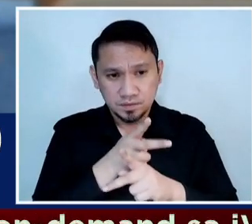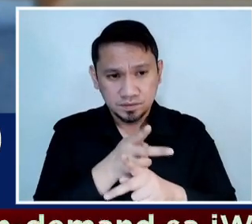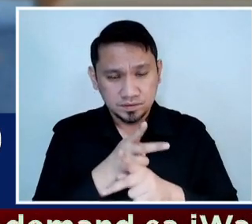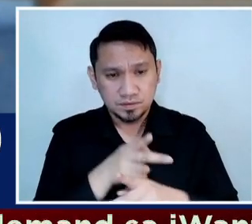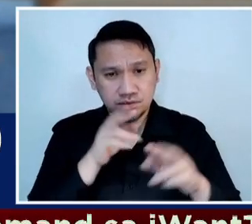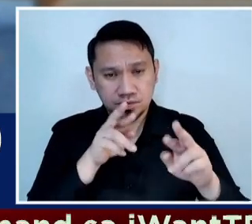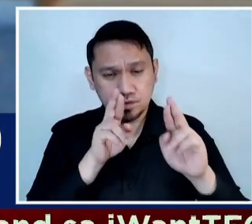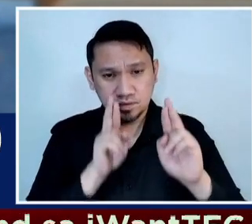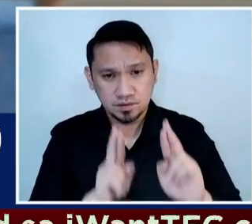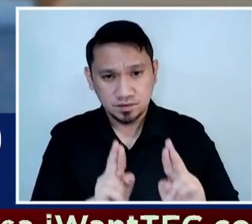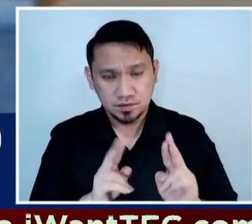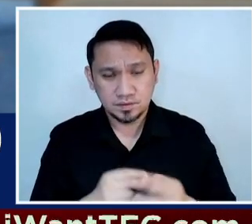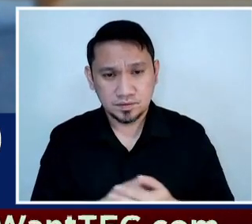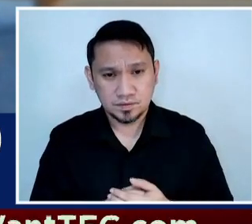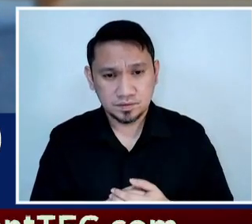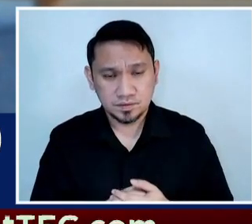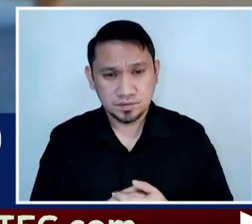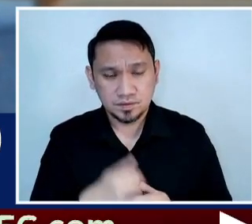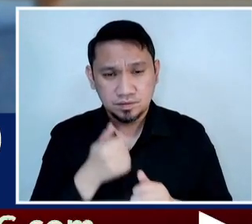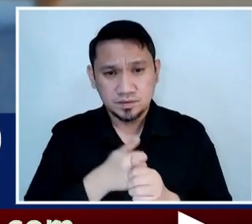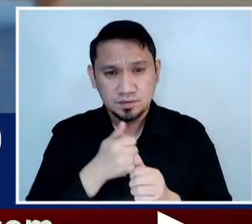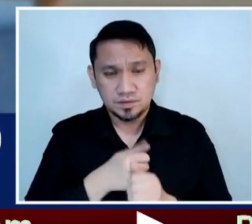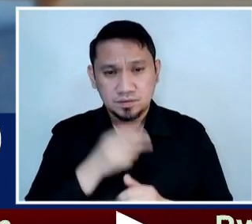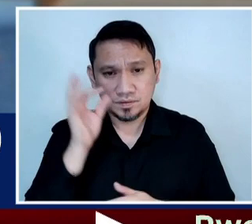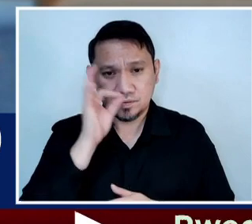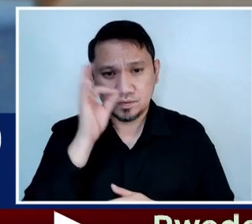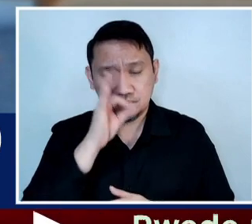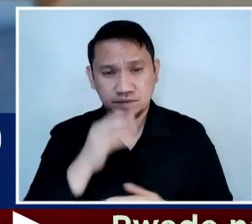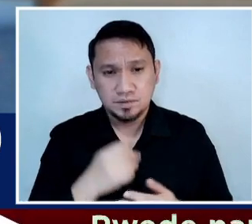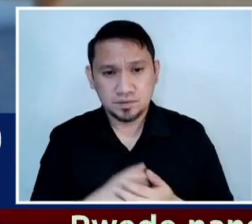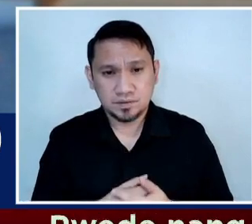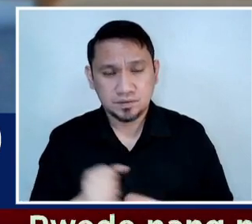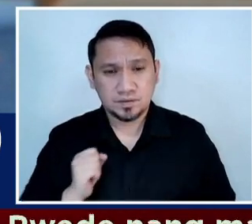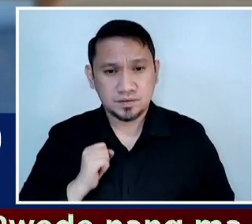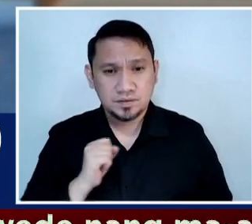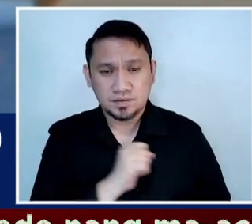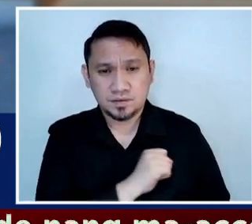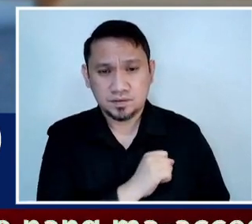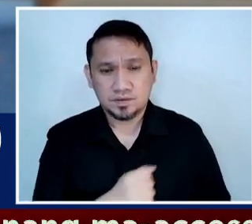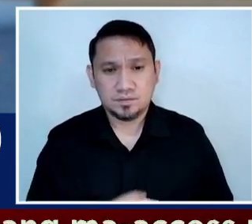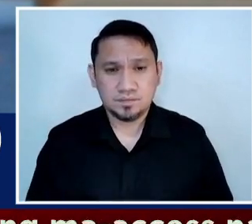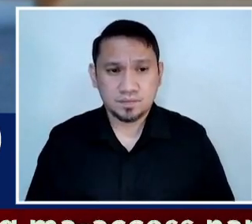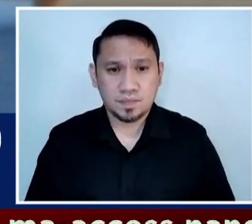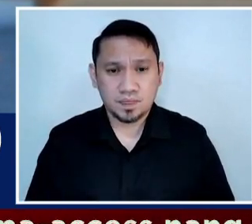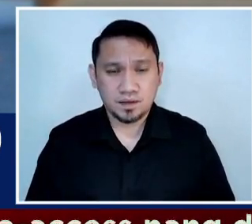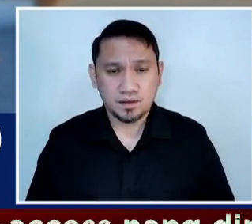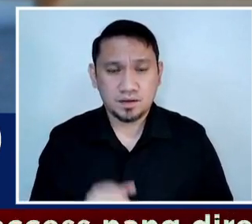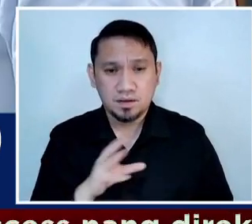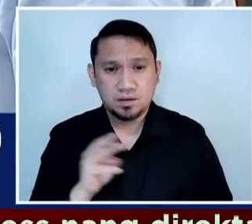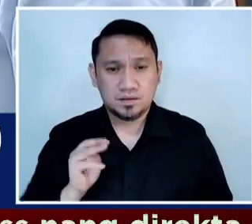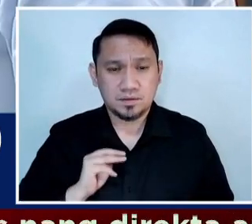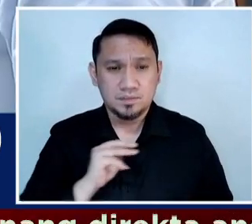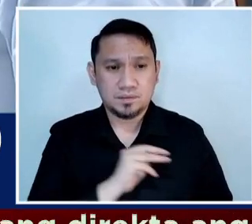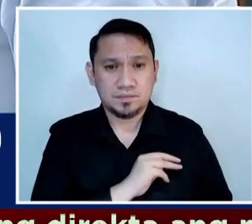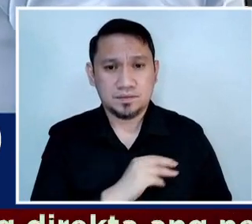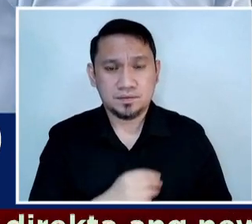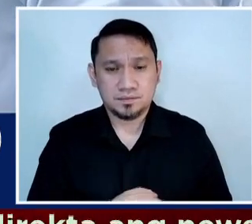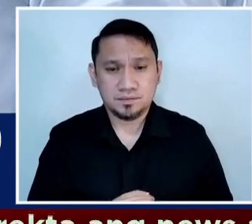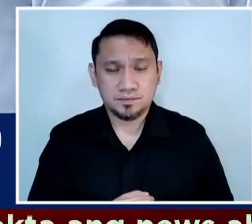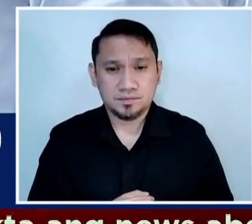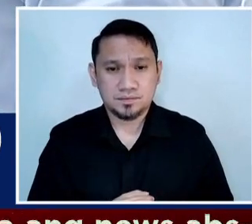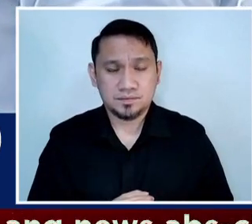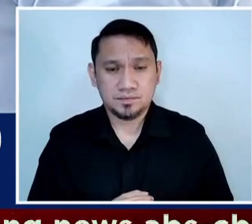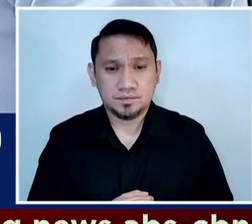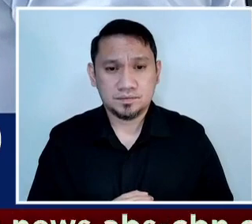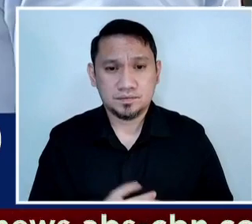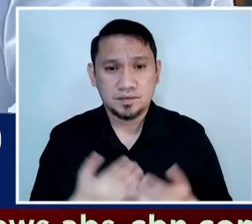ibinigay ng bawat Pilipino sa Senado at sa mga miyembro nito. Dumating